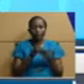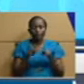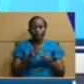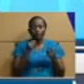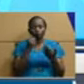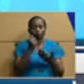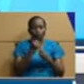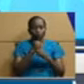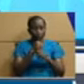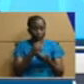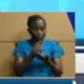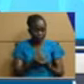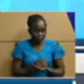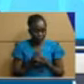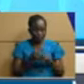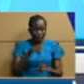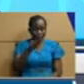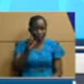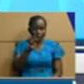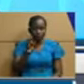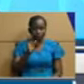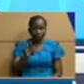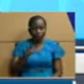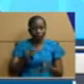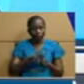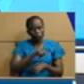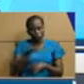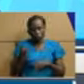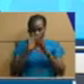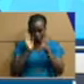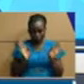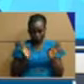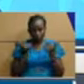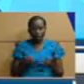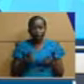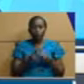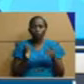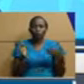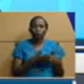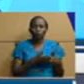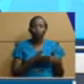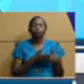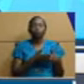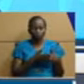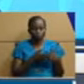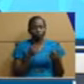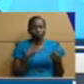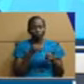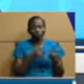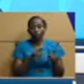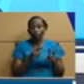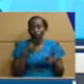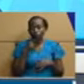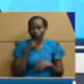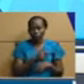the National Social Security Fund, as we are all aware. The lockdown also disrupted traditional social protection